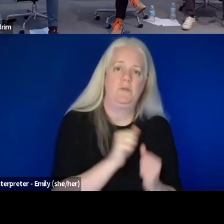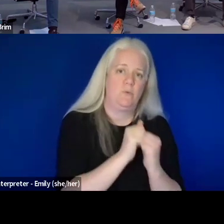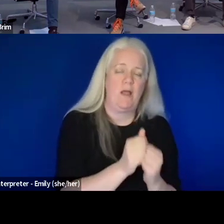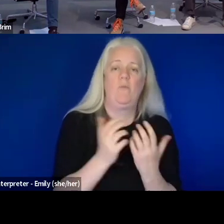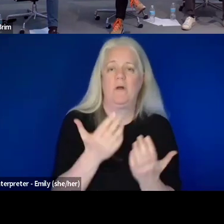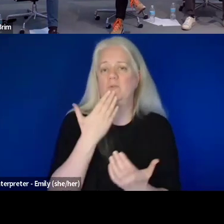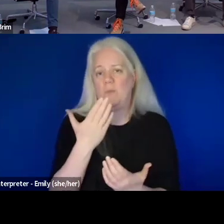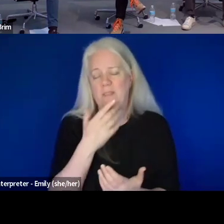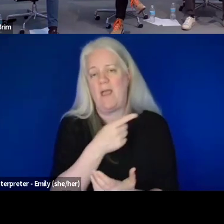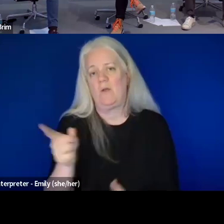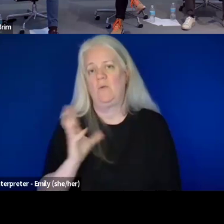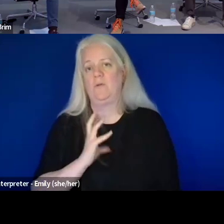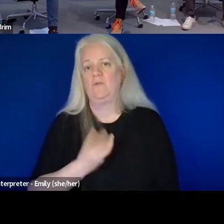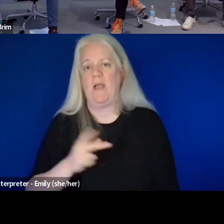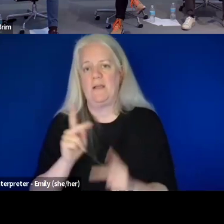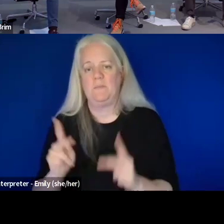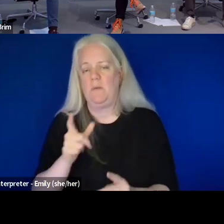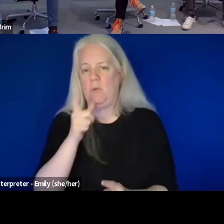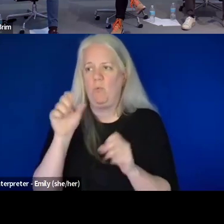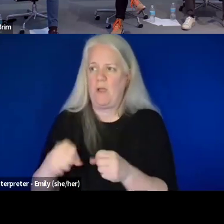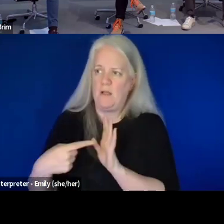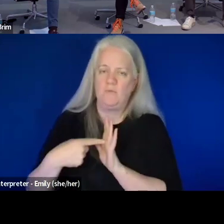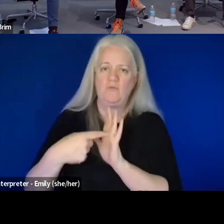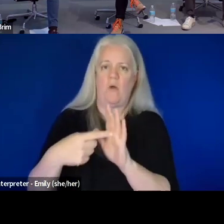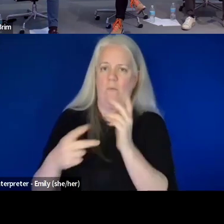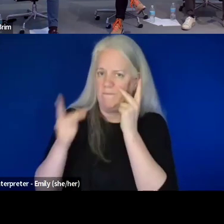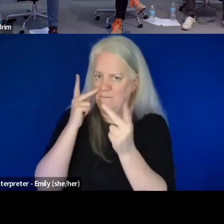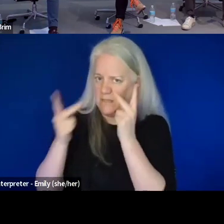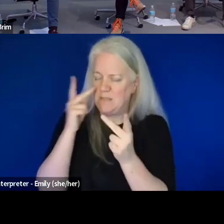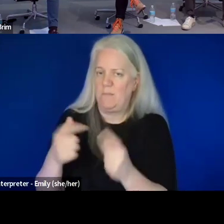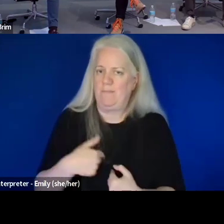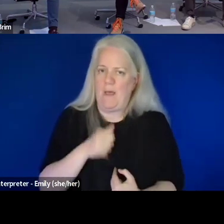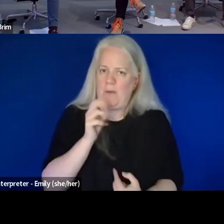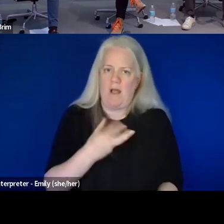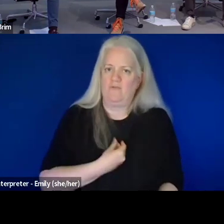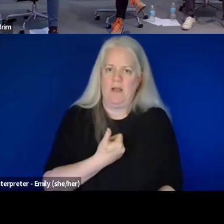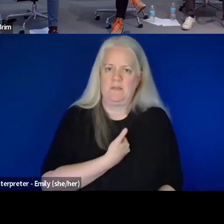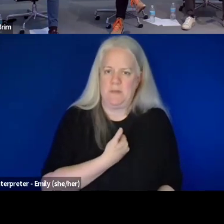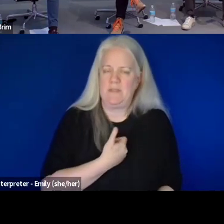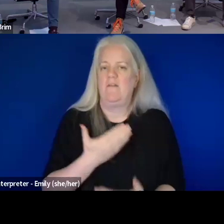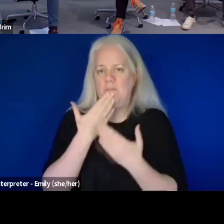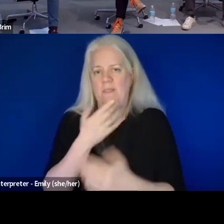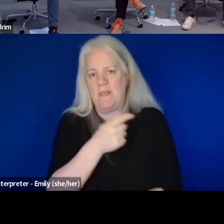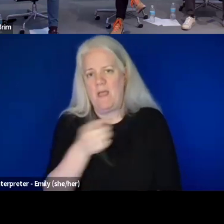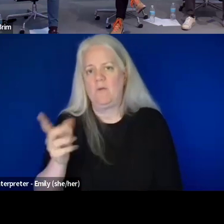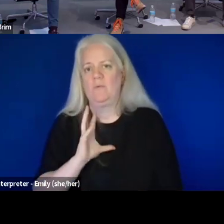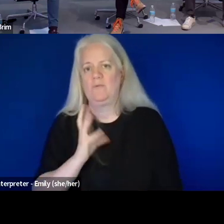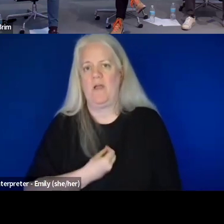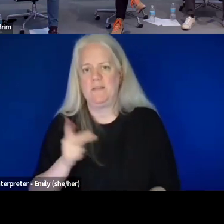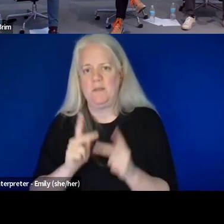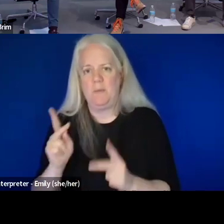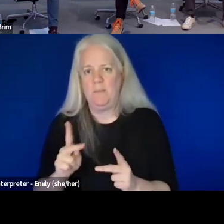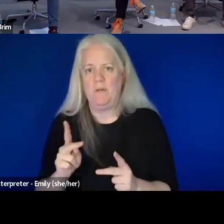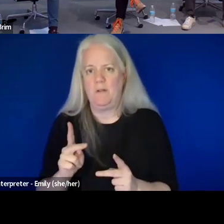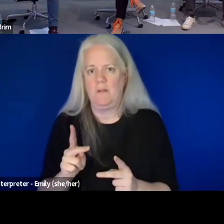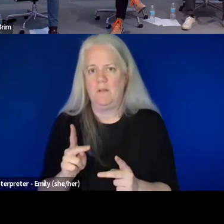can. I'm not trans, but I want to thank trans people for being in my life as part of CLAGS and part of CUNY. It's been an incredibly important part of